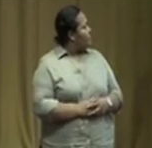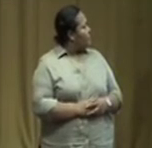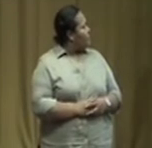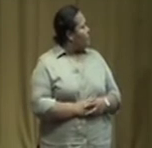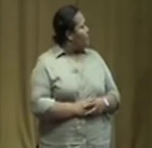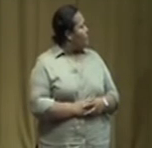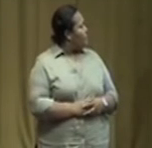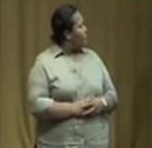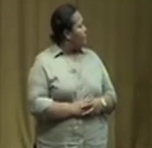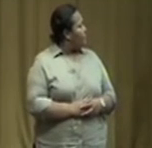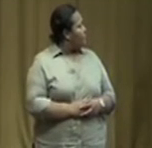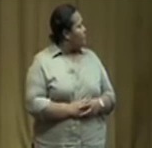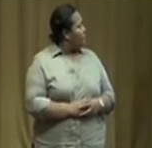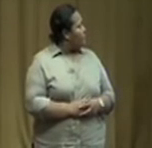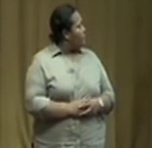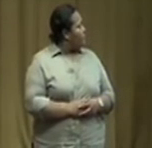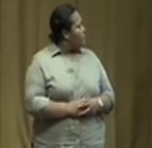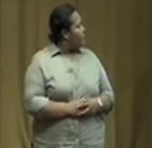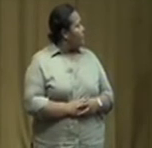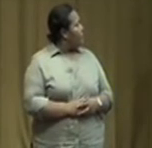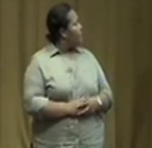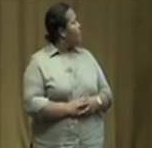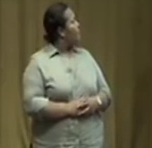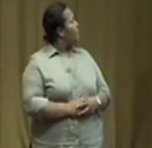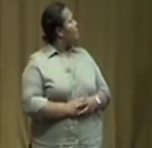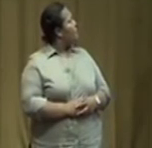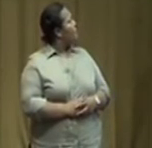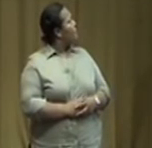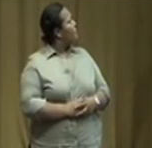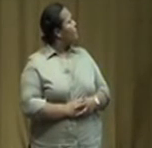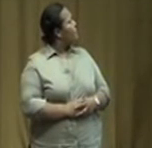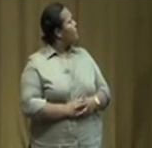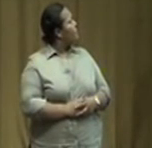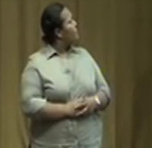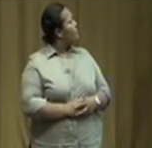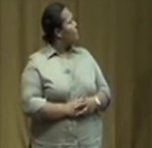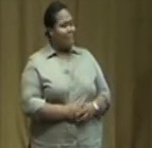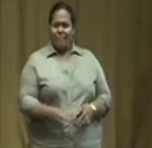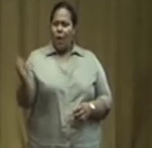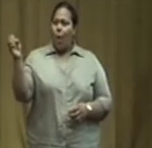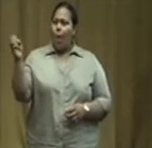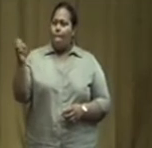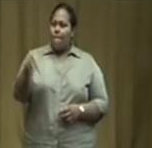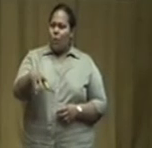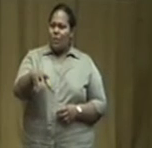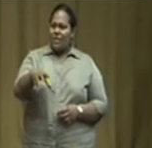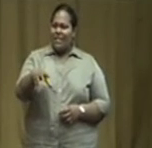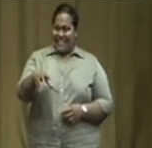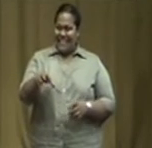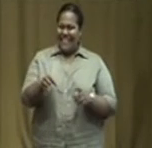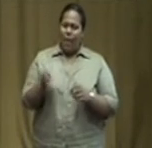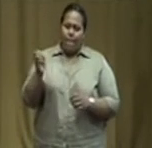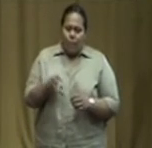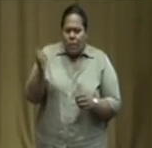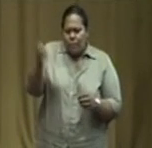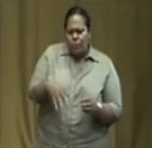Find another example here. So here's a post that's come from a different source, right? The forum engine. So that's not